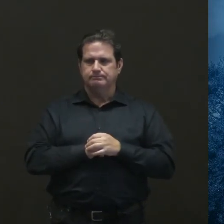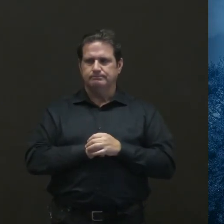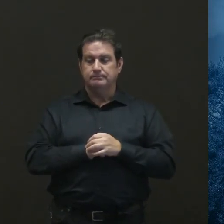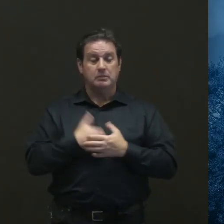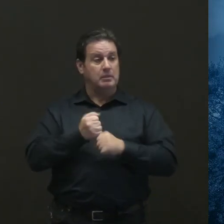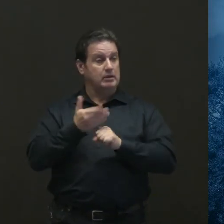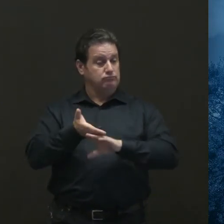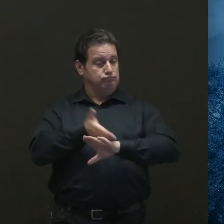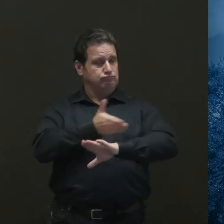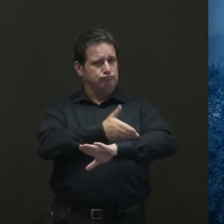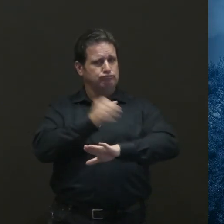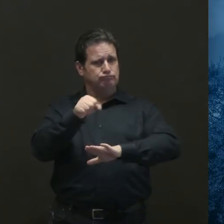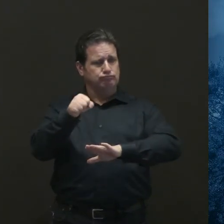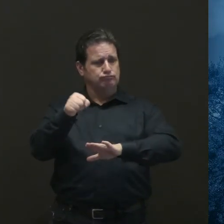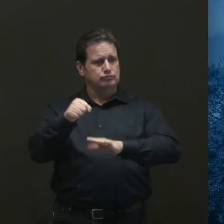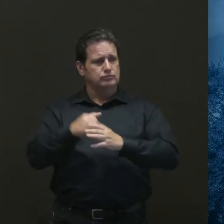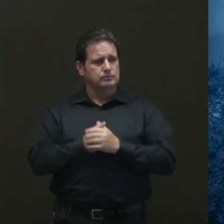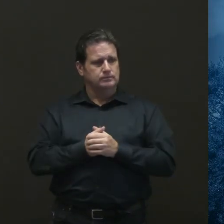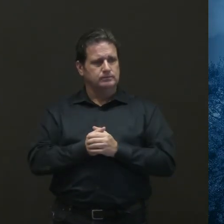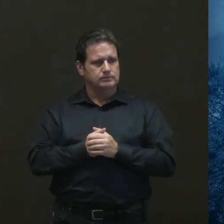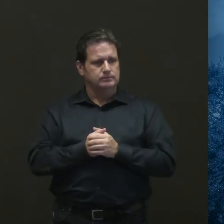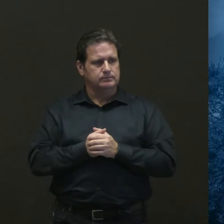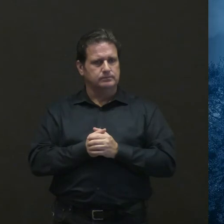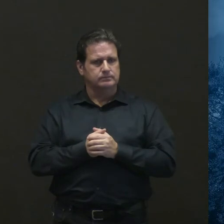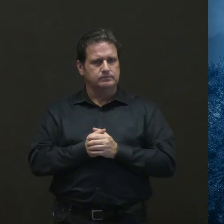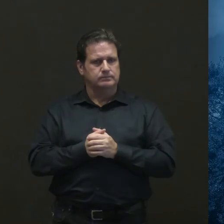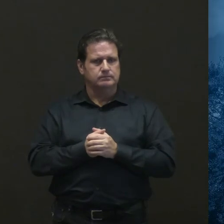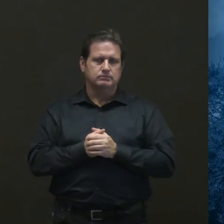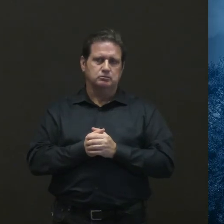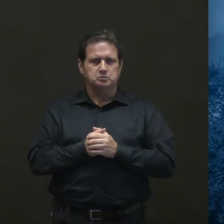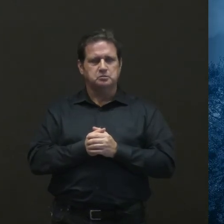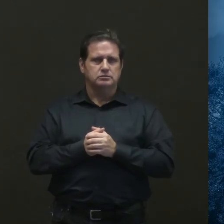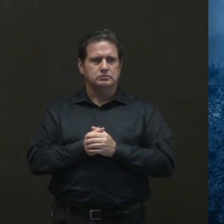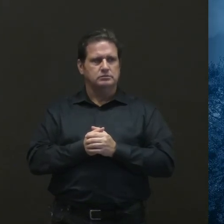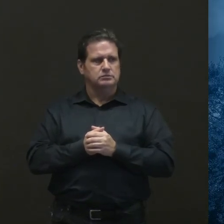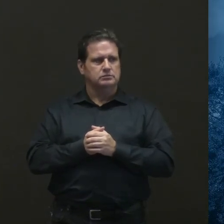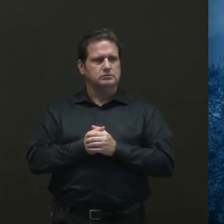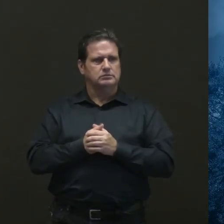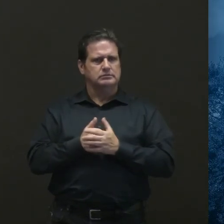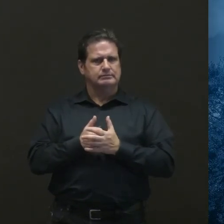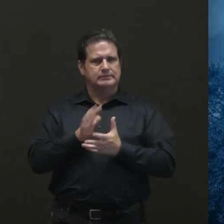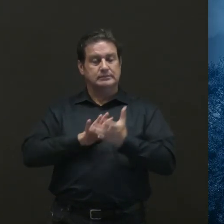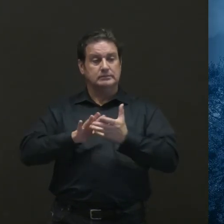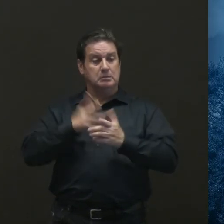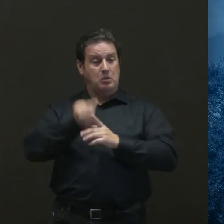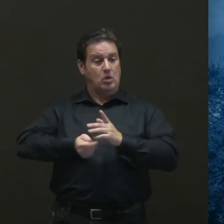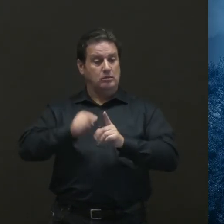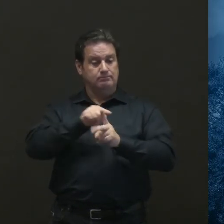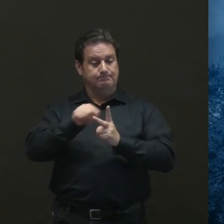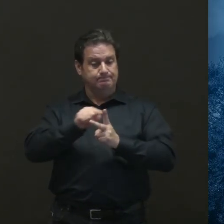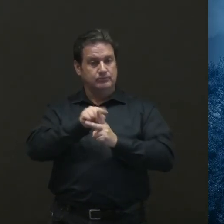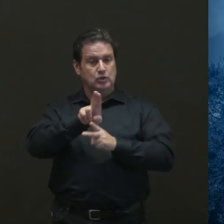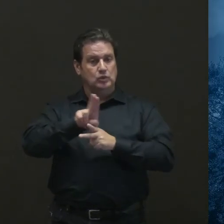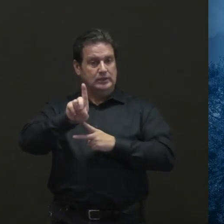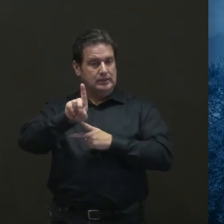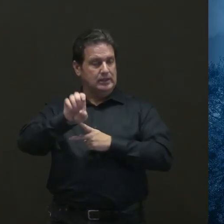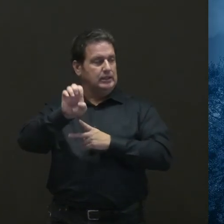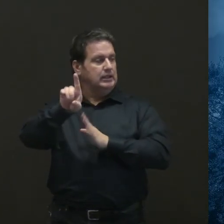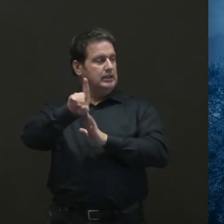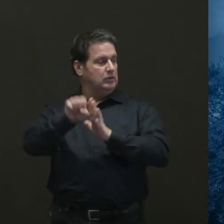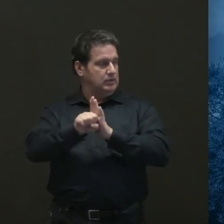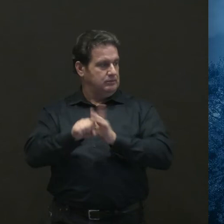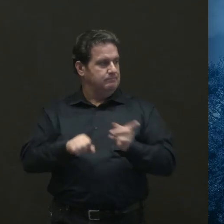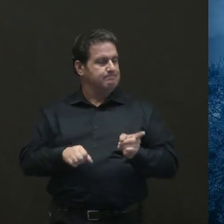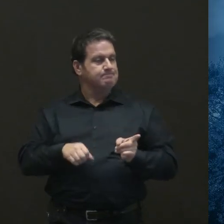making progress in a mixed scenario there in both cases, both UD and Delaware State.